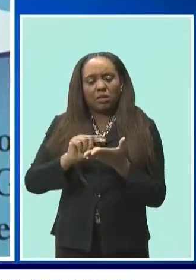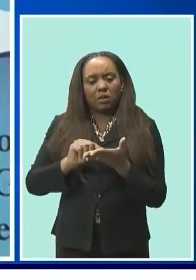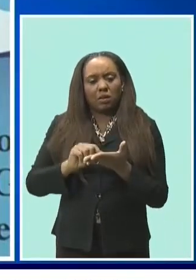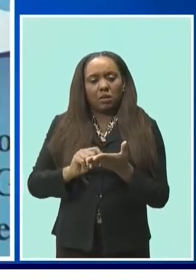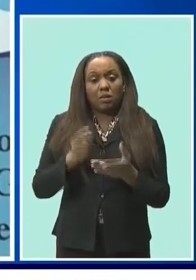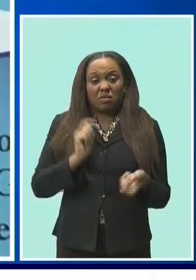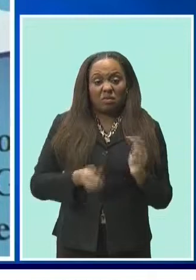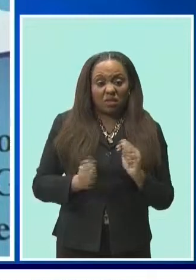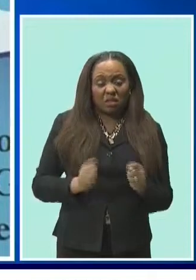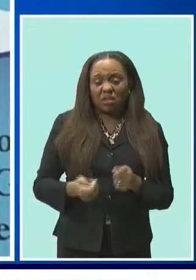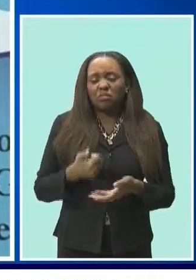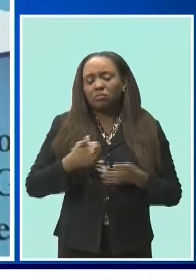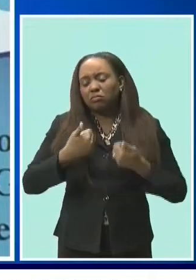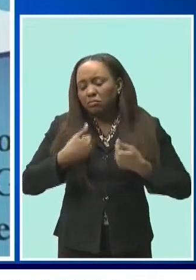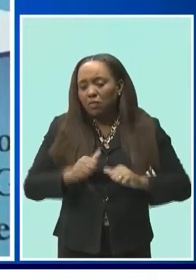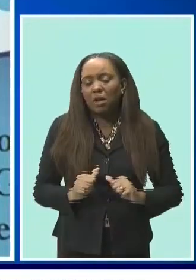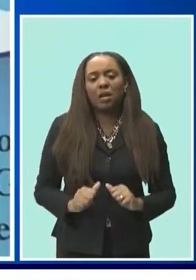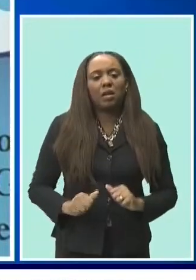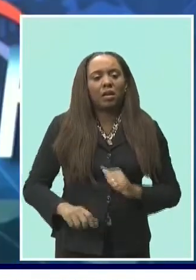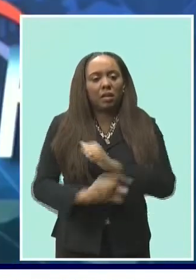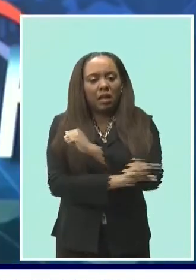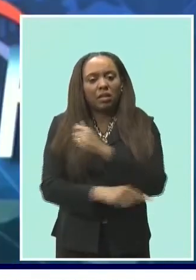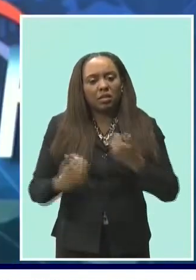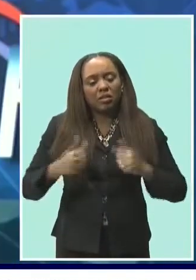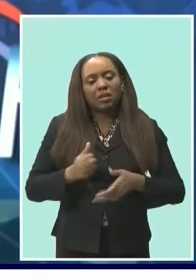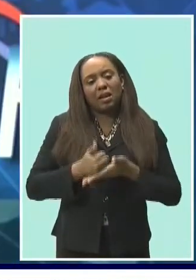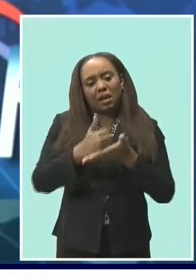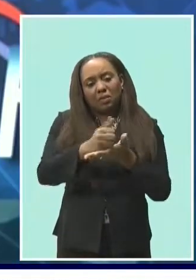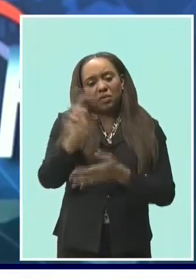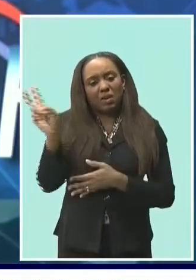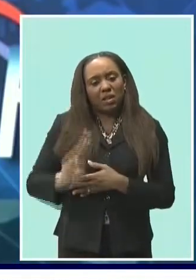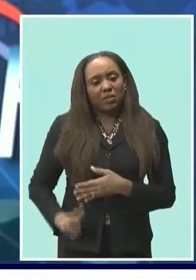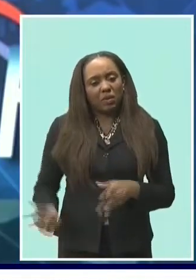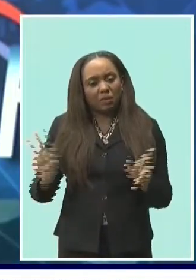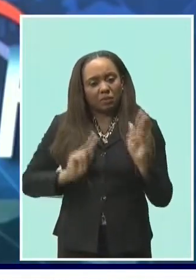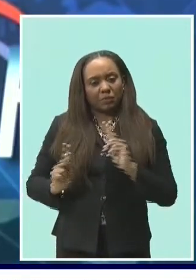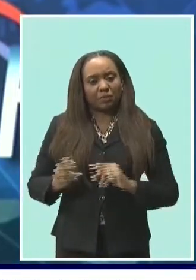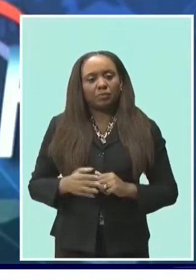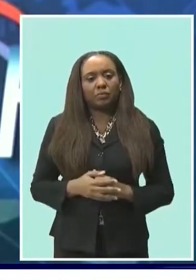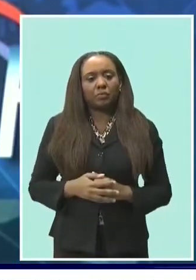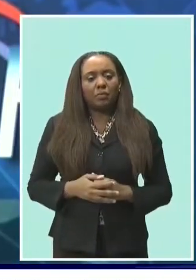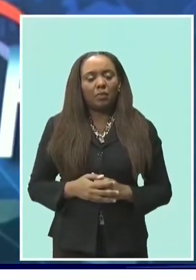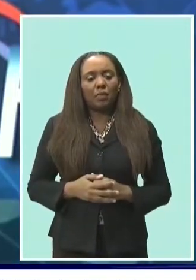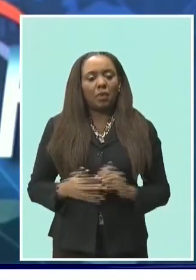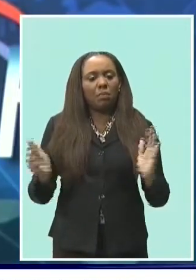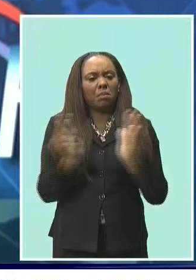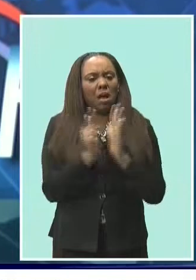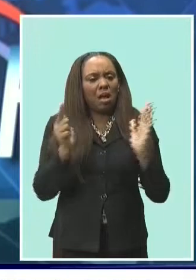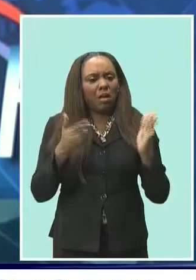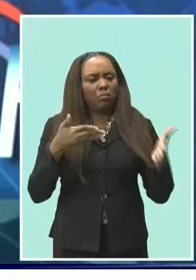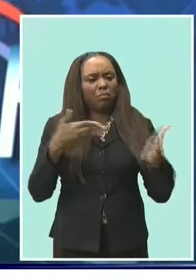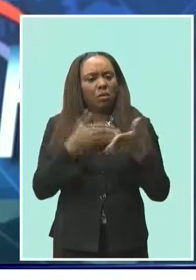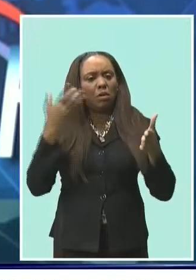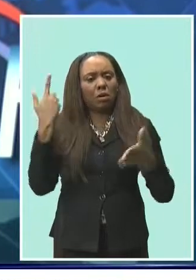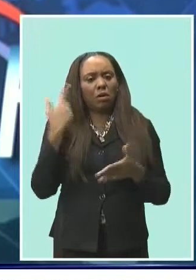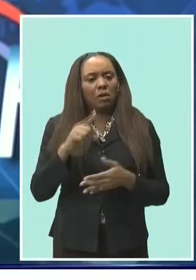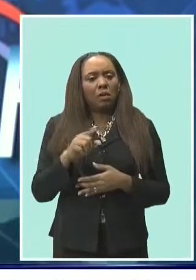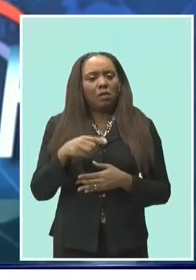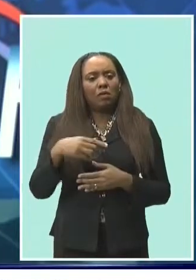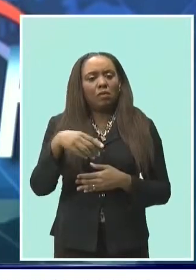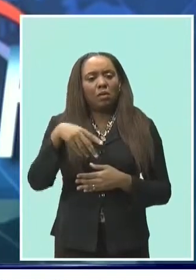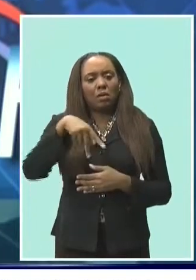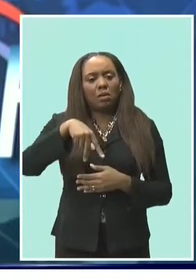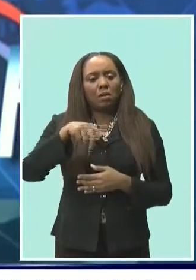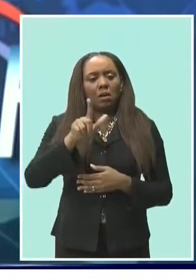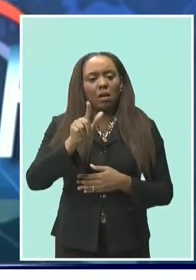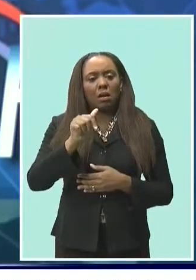best to handle, and Guyana as well. The ban on the importation, sale, and distribution of single-use plastics officially